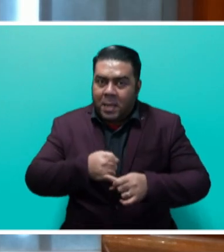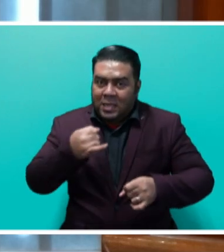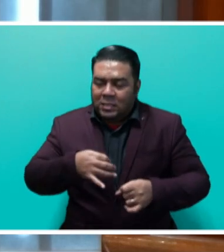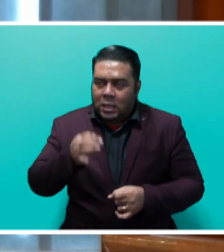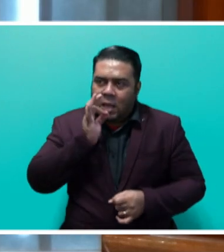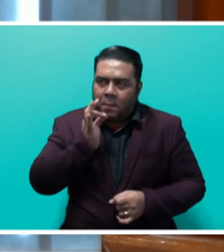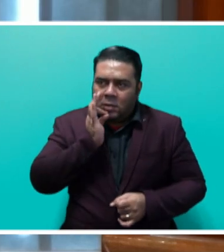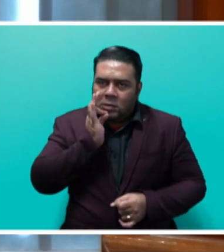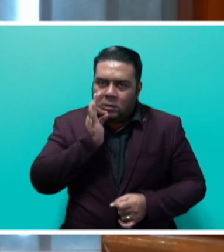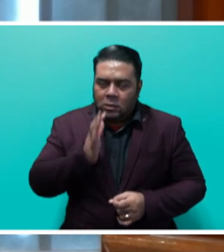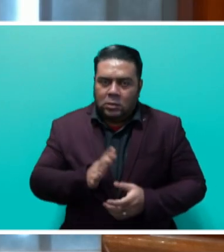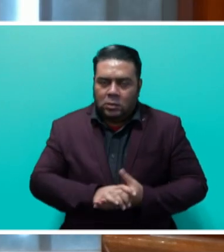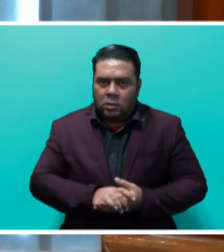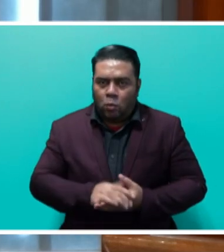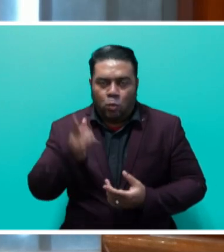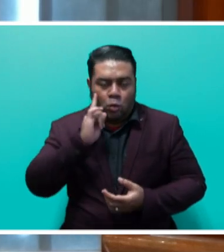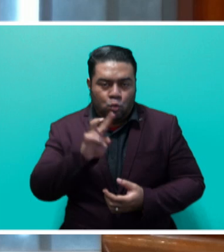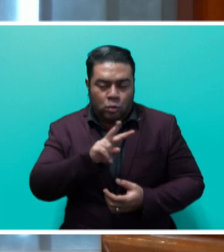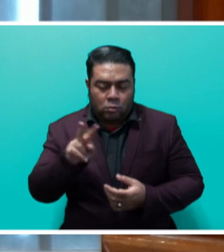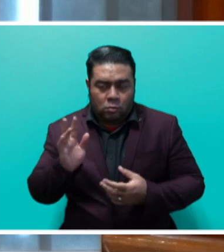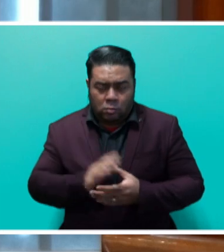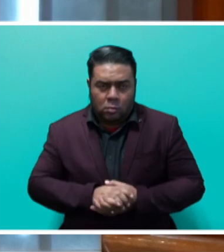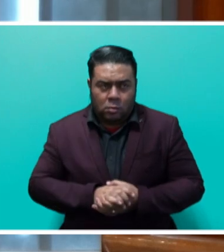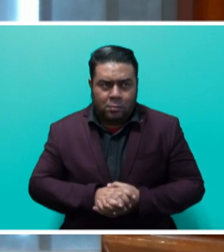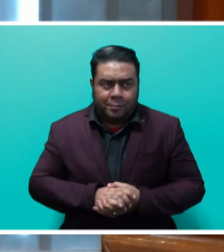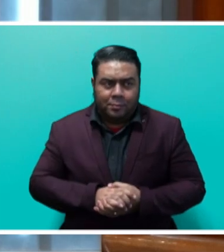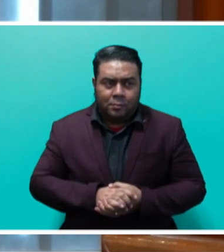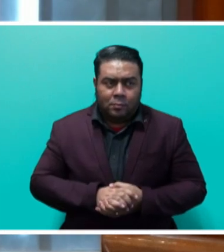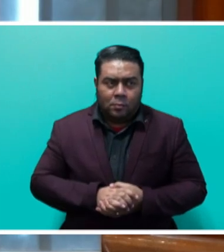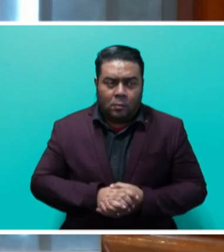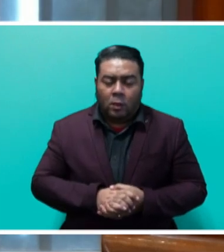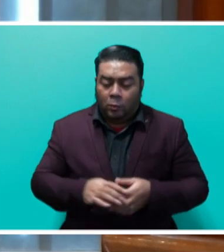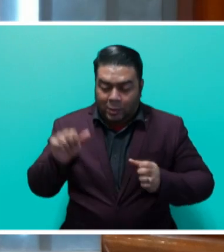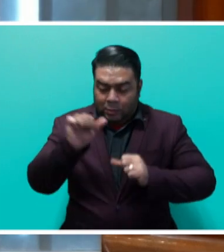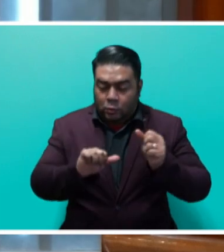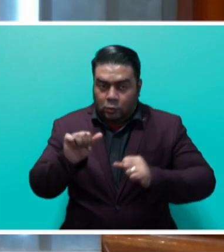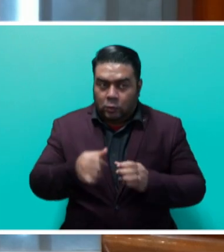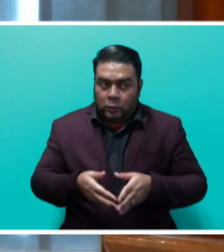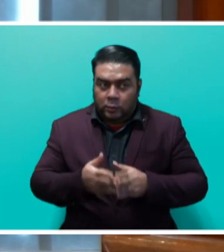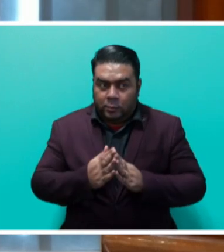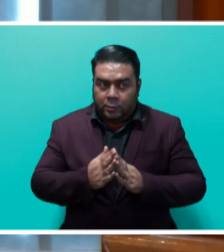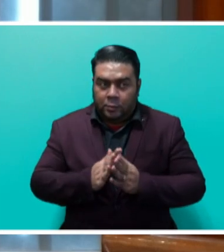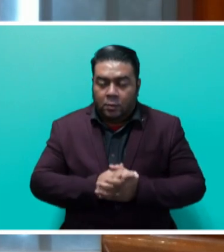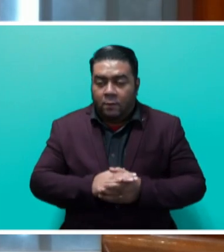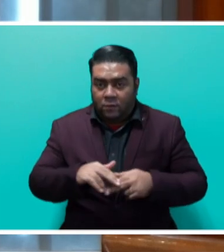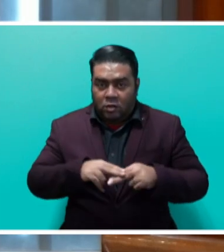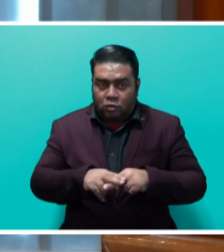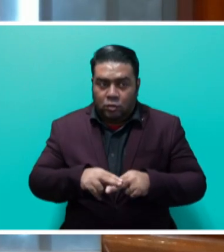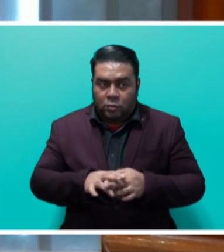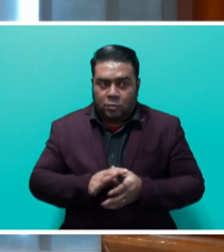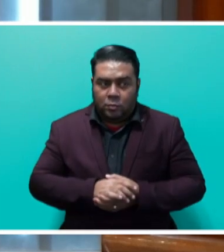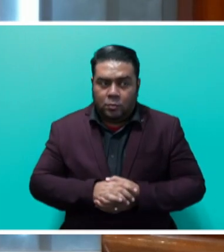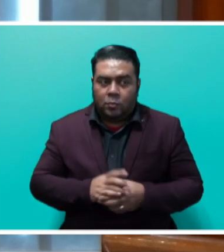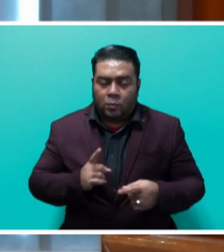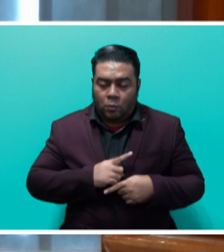leading a cabinet-mandated task force which is exploring the establishment of medicinal cannabis in Fiji, and